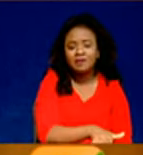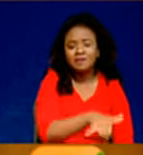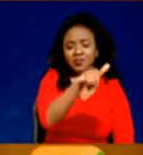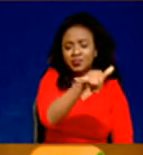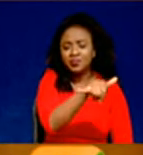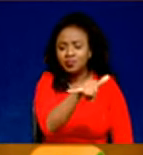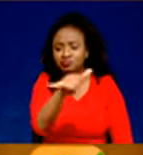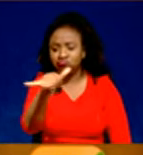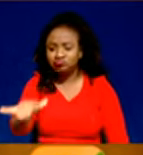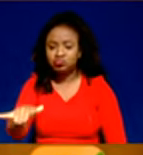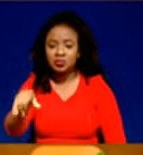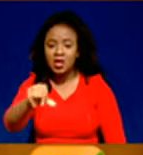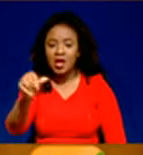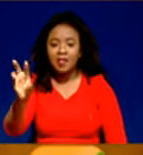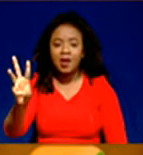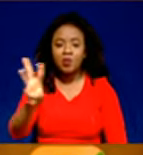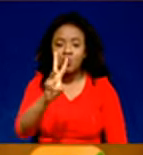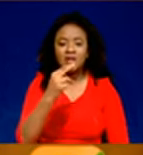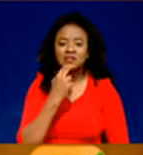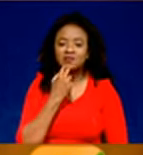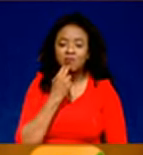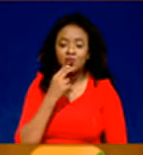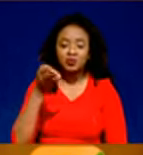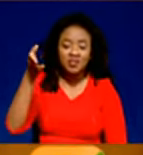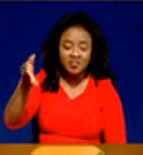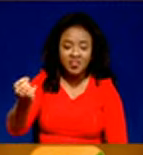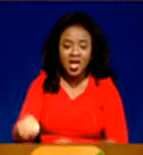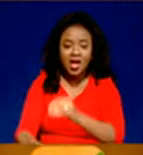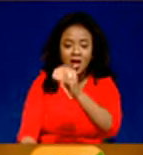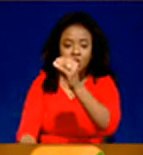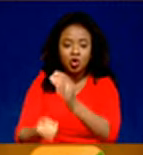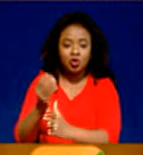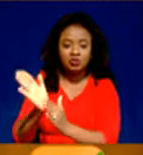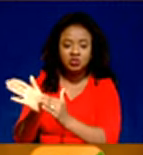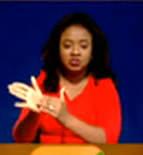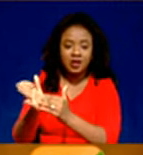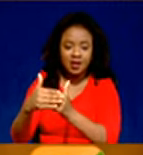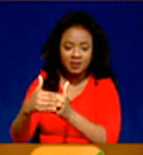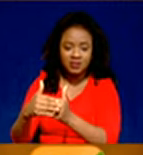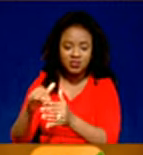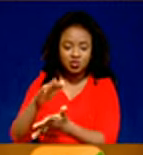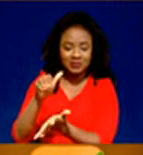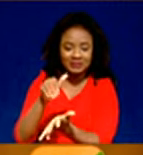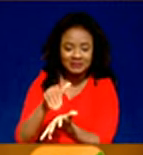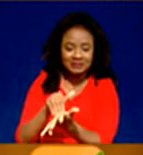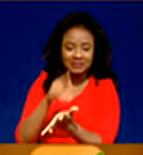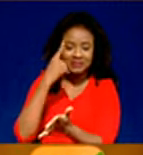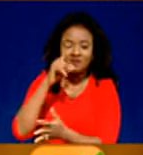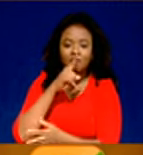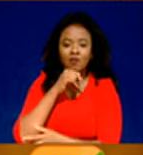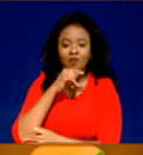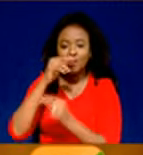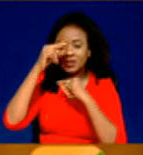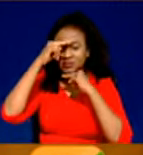County, where he launched the rehabilitation of Cheptulel Boys High